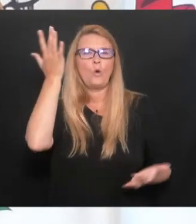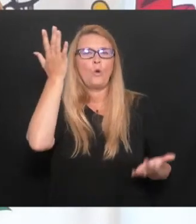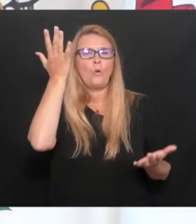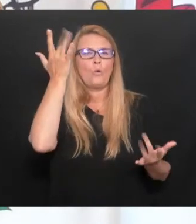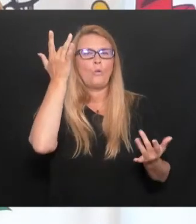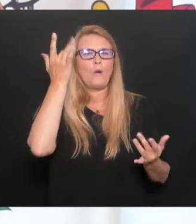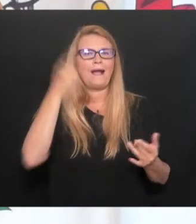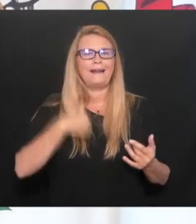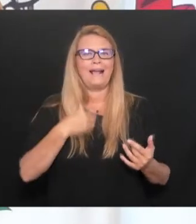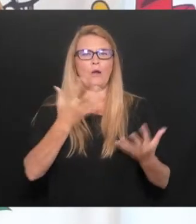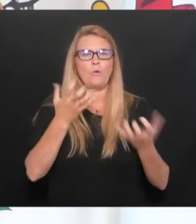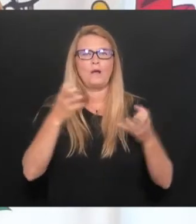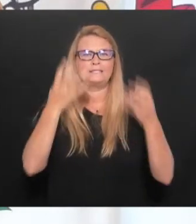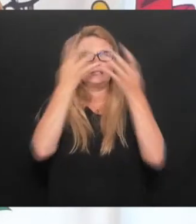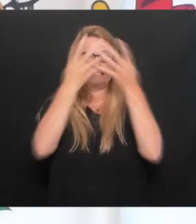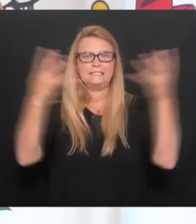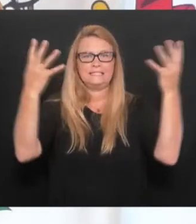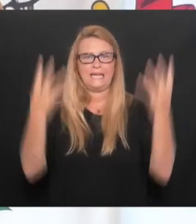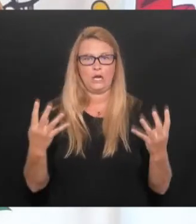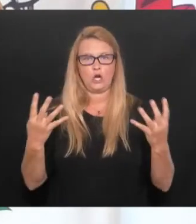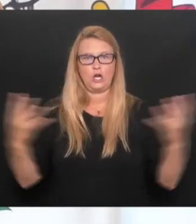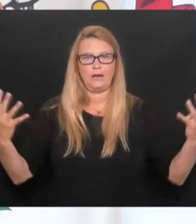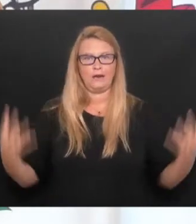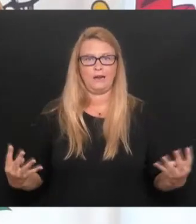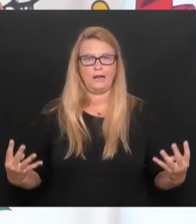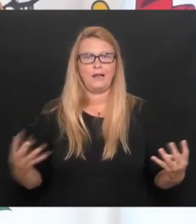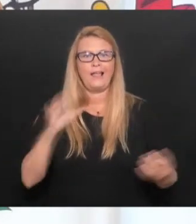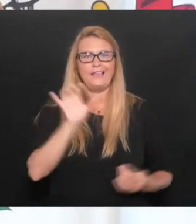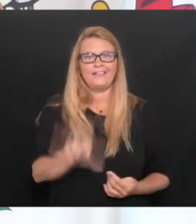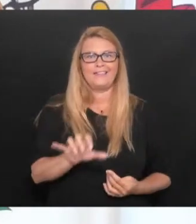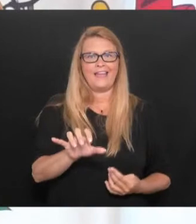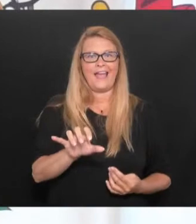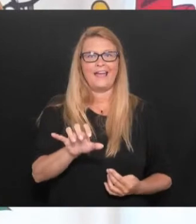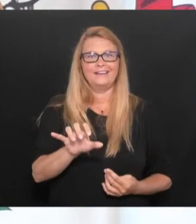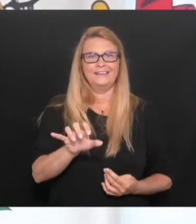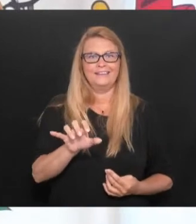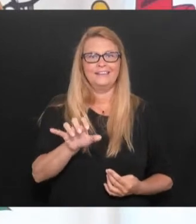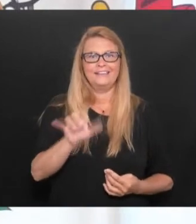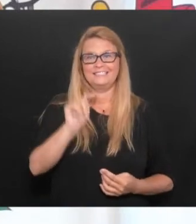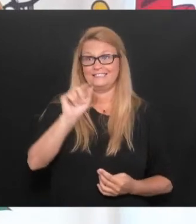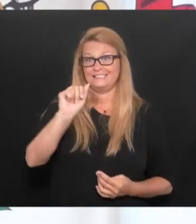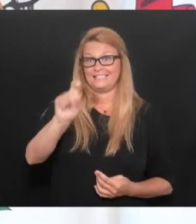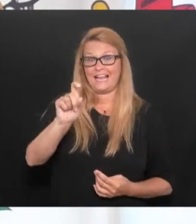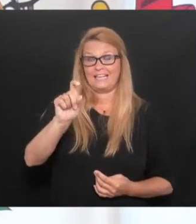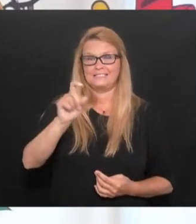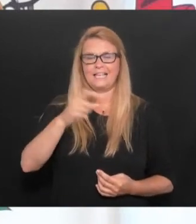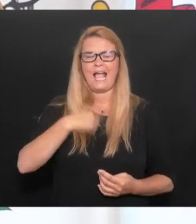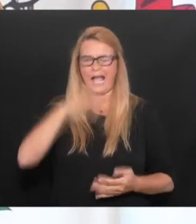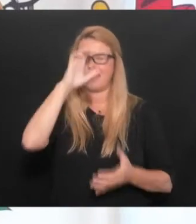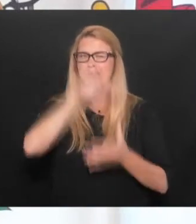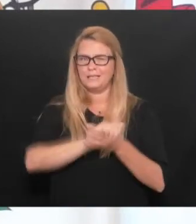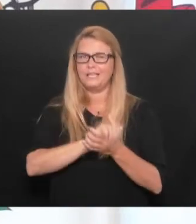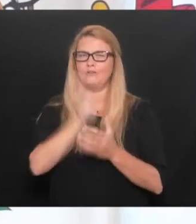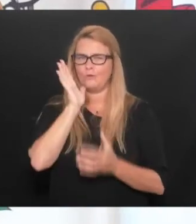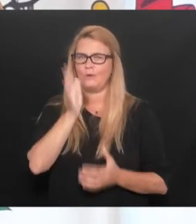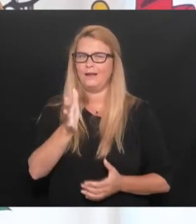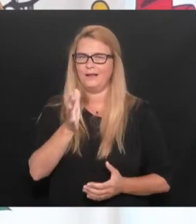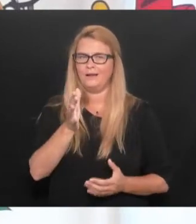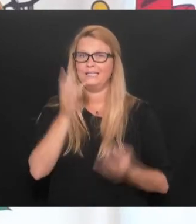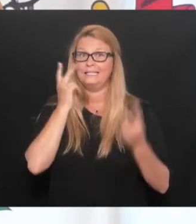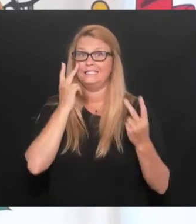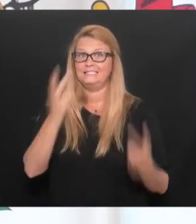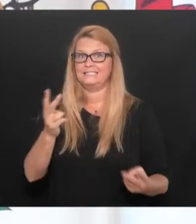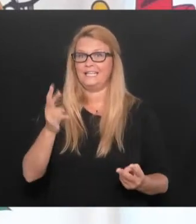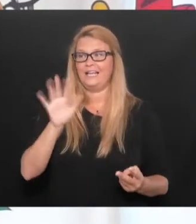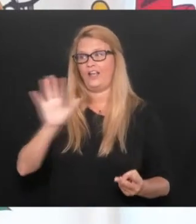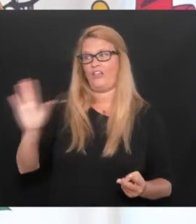oil and gas and coal if I didn't really believe that we were going to see a real uptick in the markets